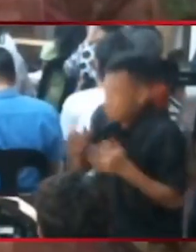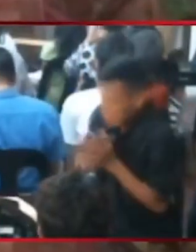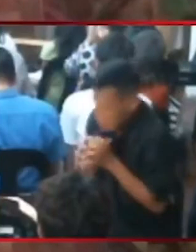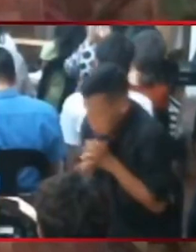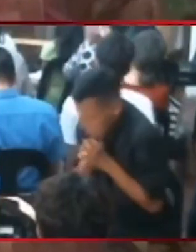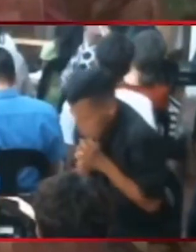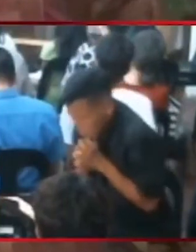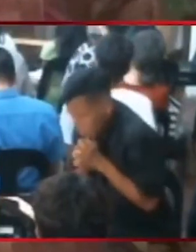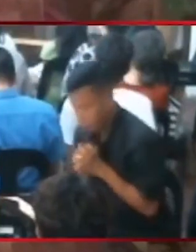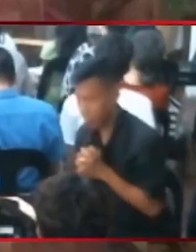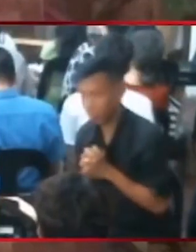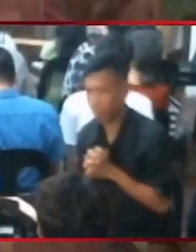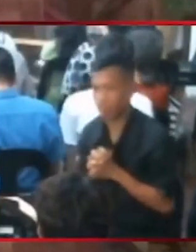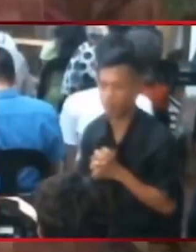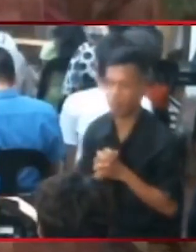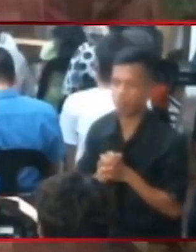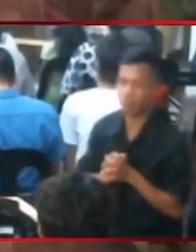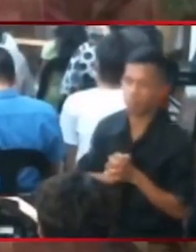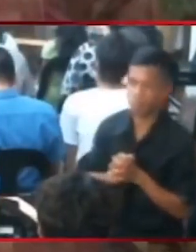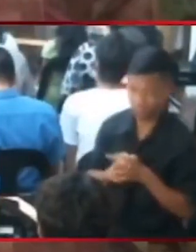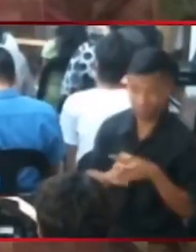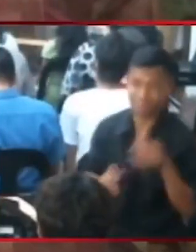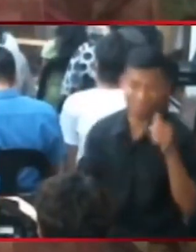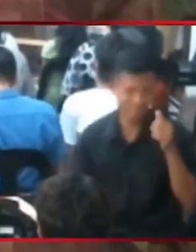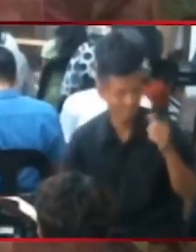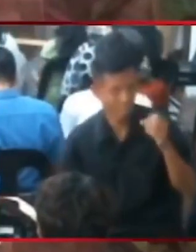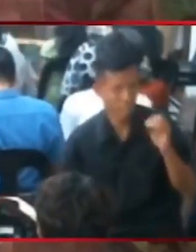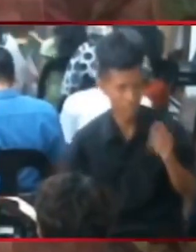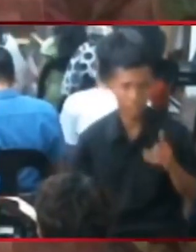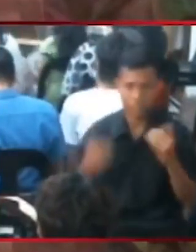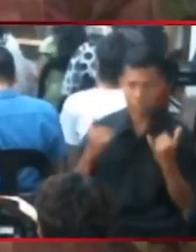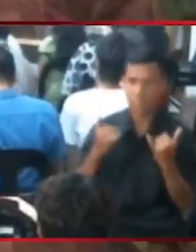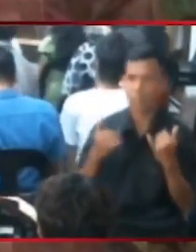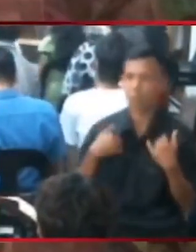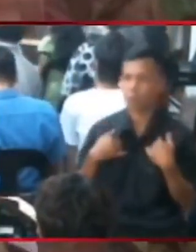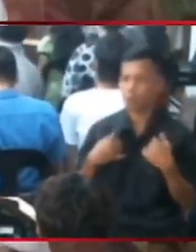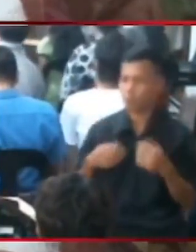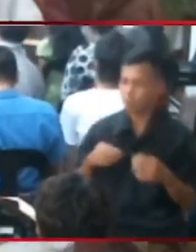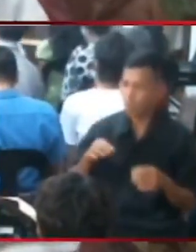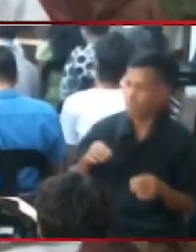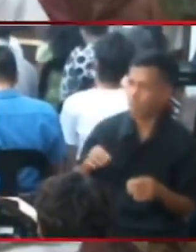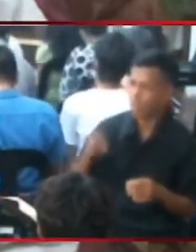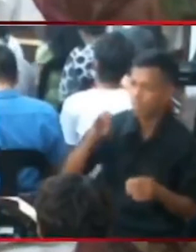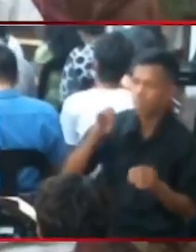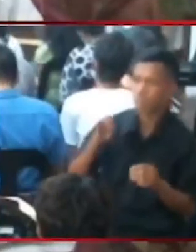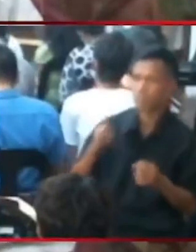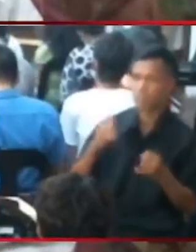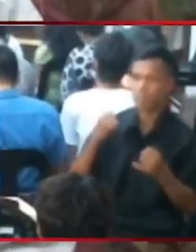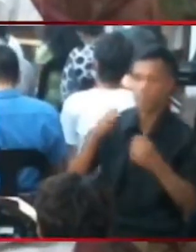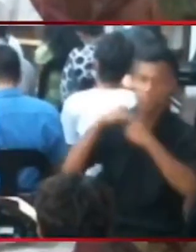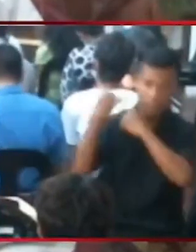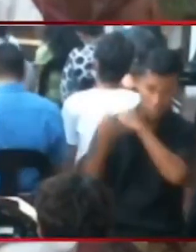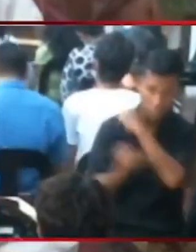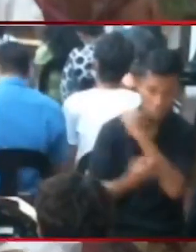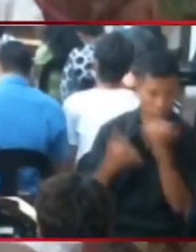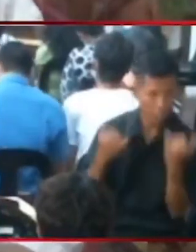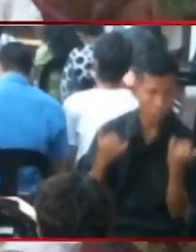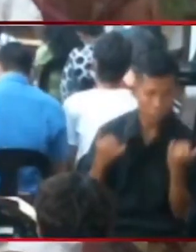By way of invitation, I want to take you to Acts chapter 1. Acts chapter